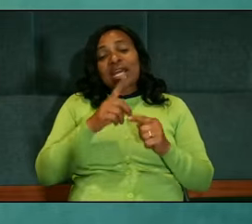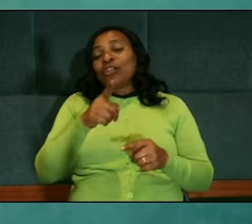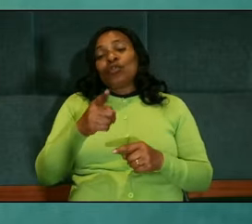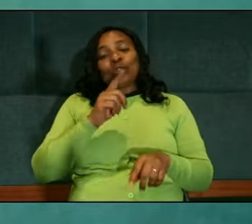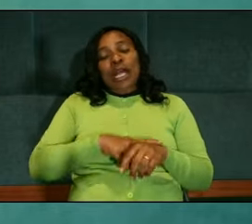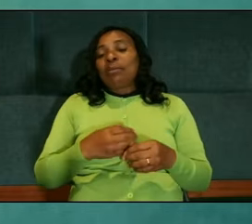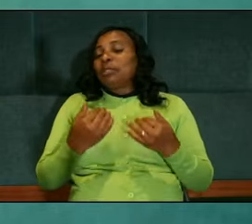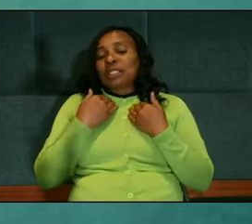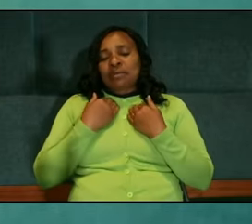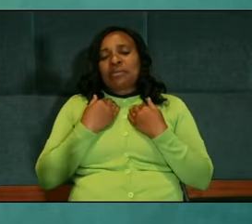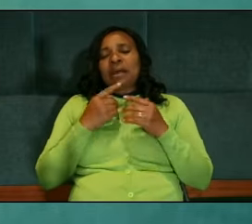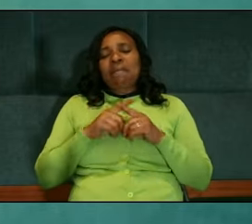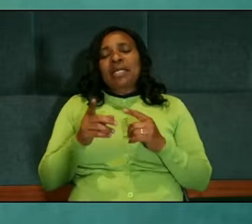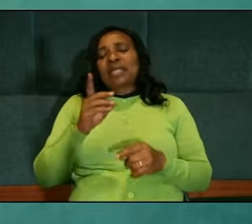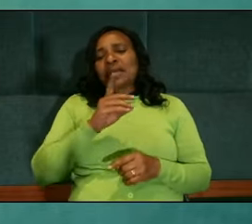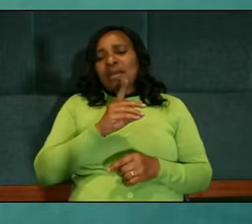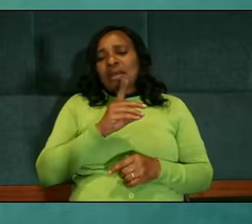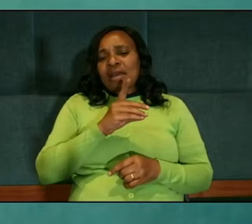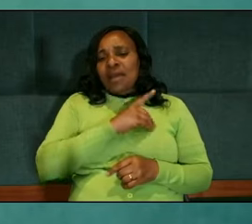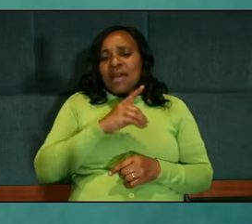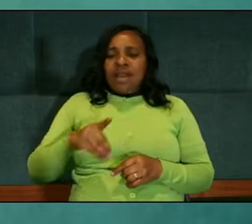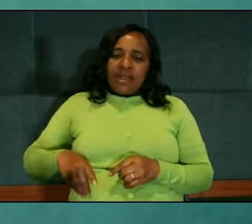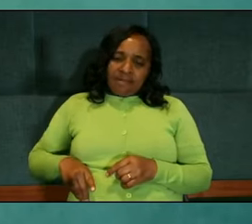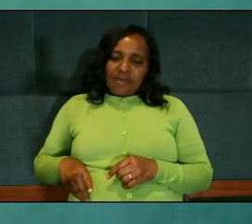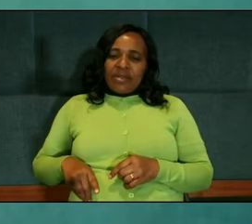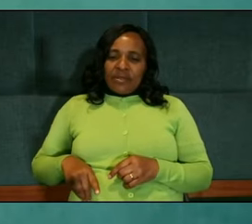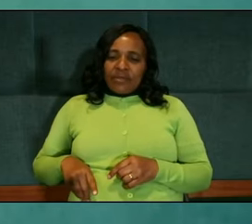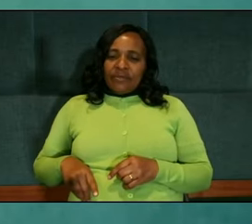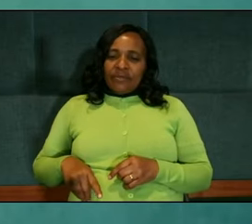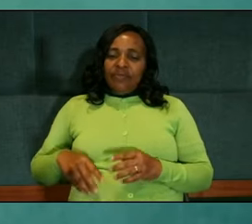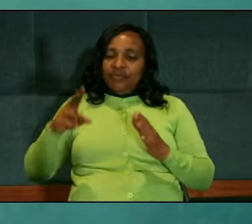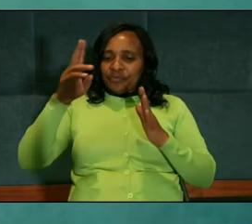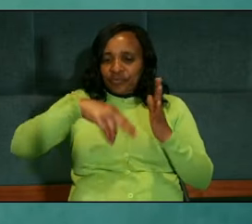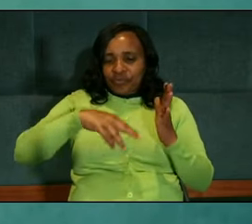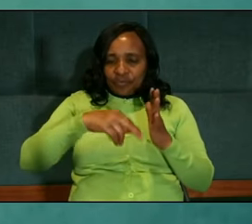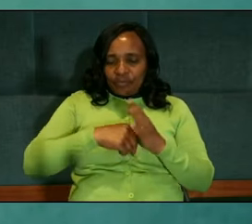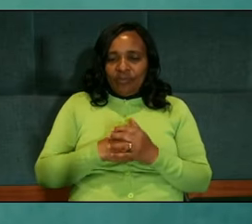sleep. But David, as we... if I may read